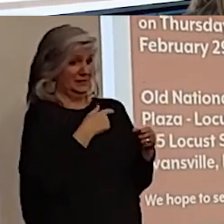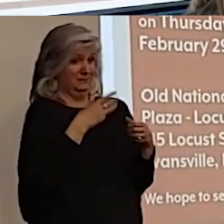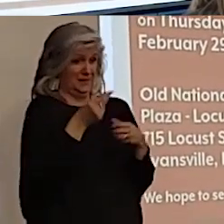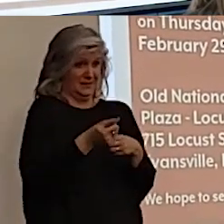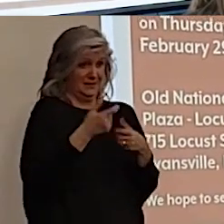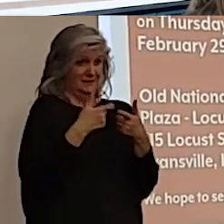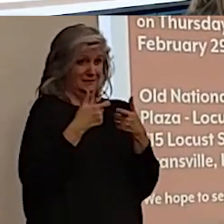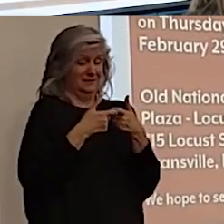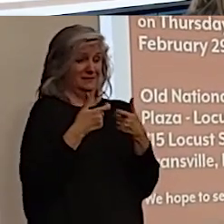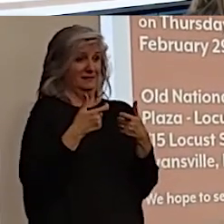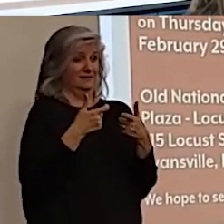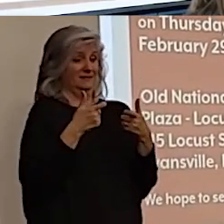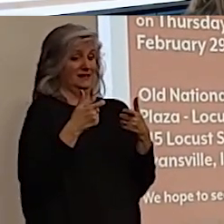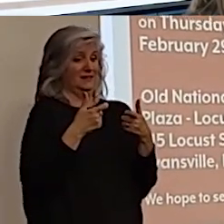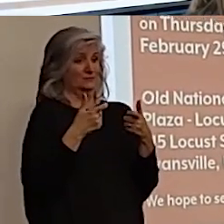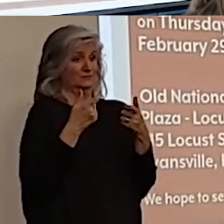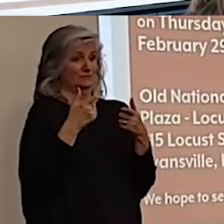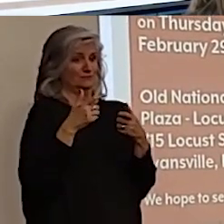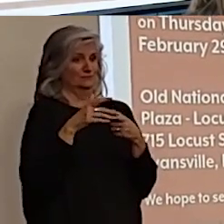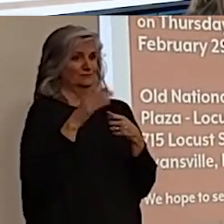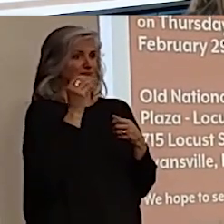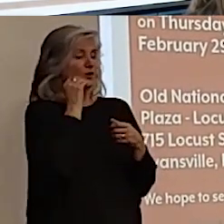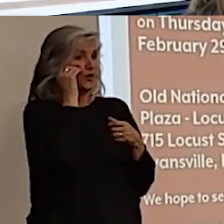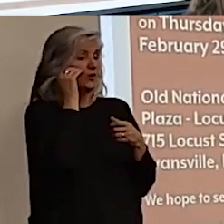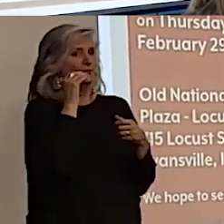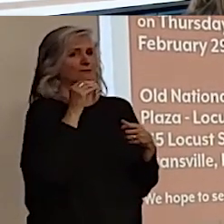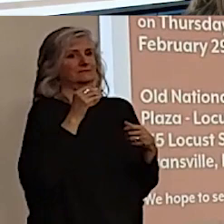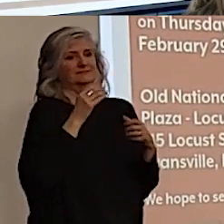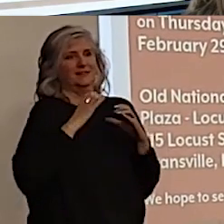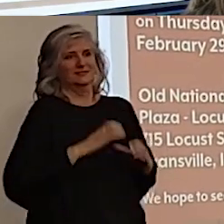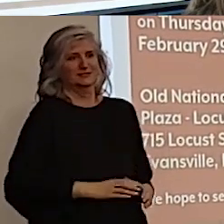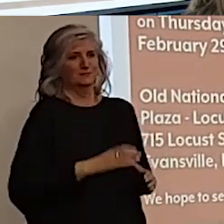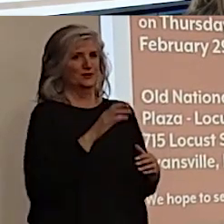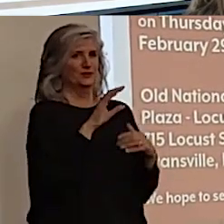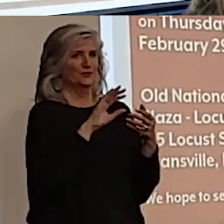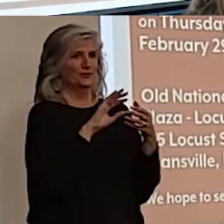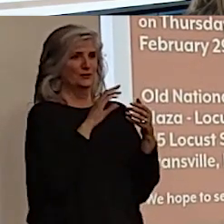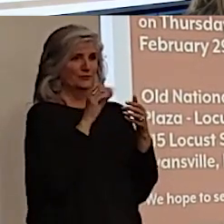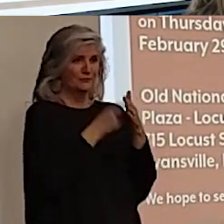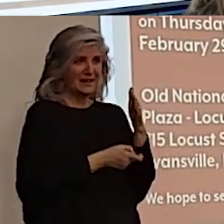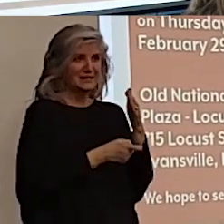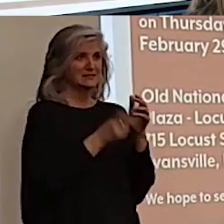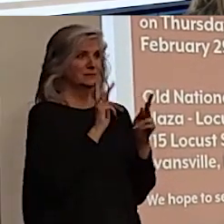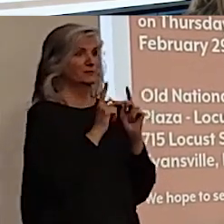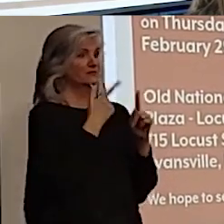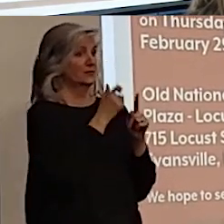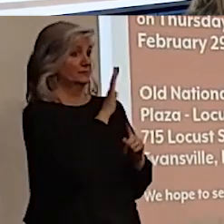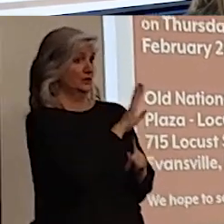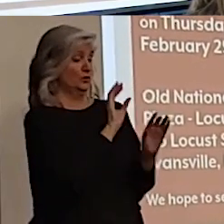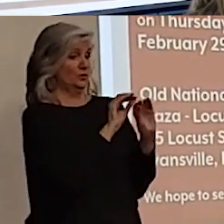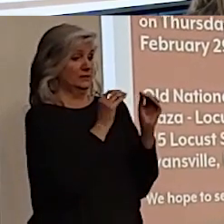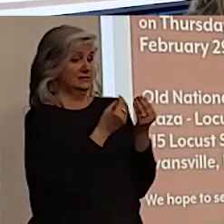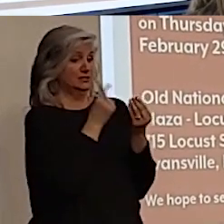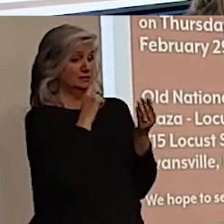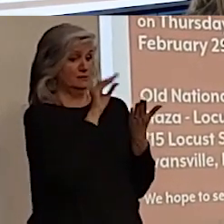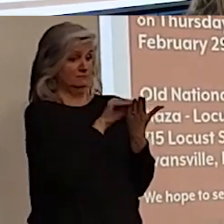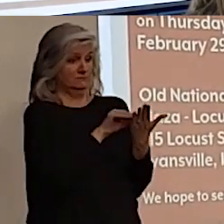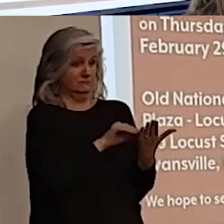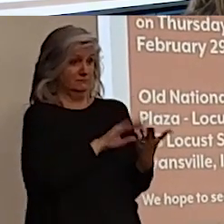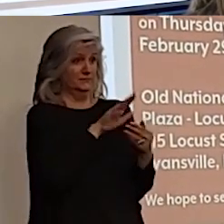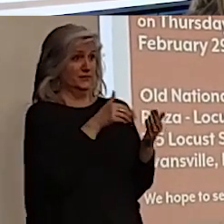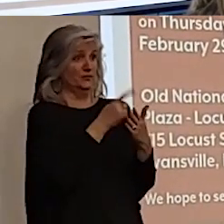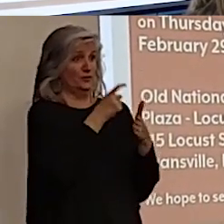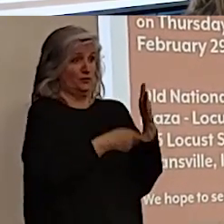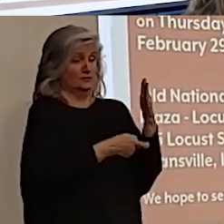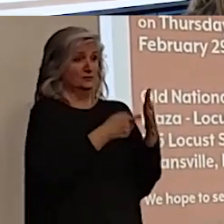residential customer rates, and whether people in your organization are keeping track of all the